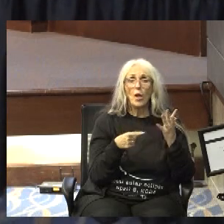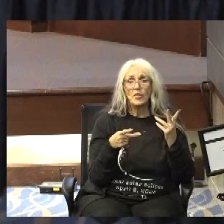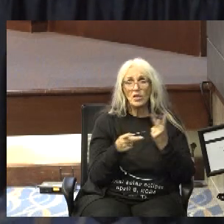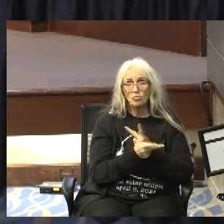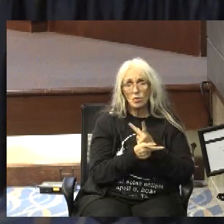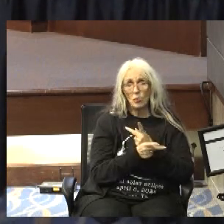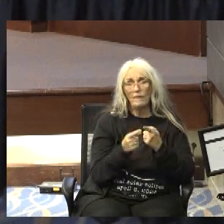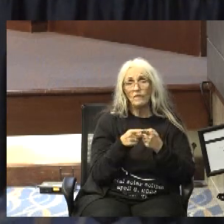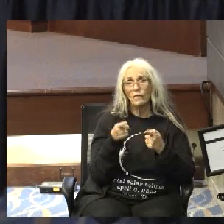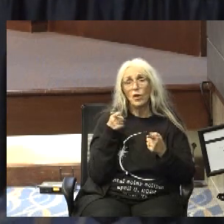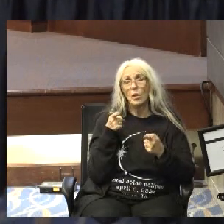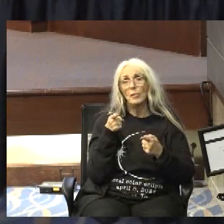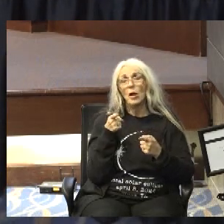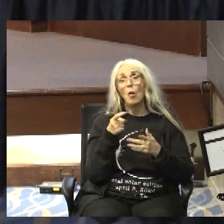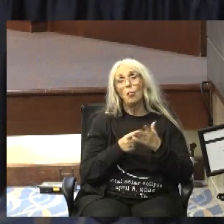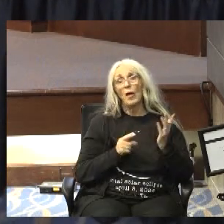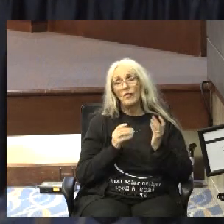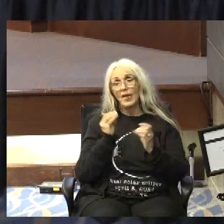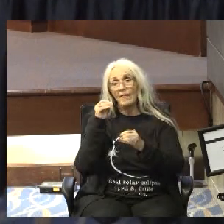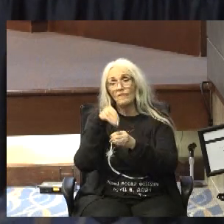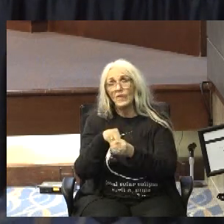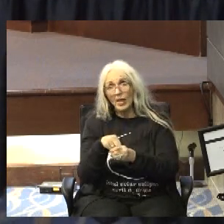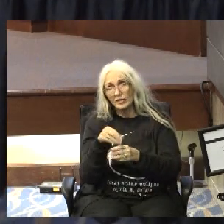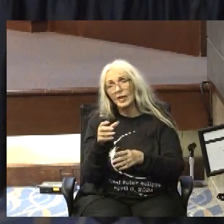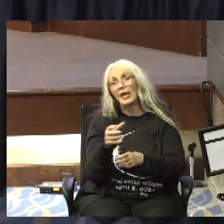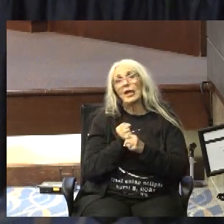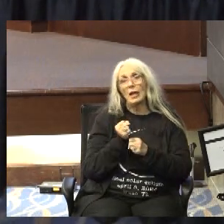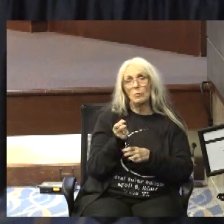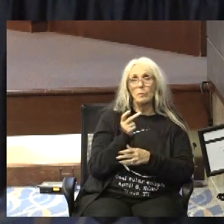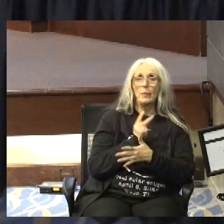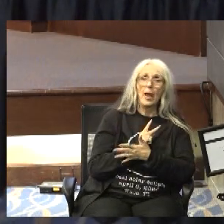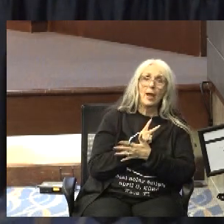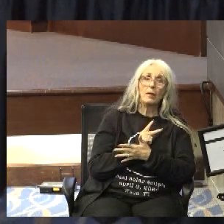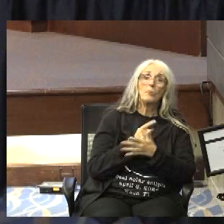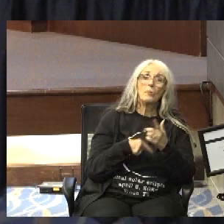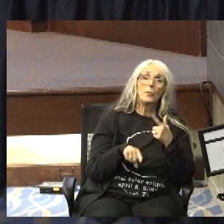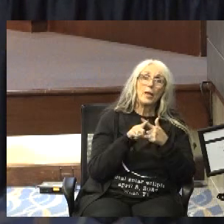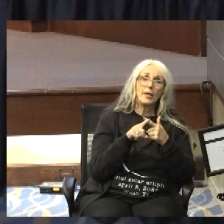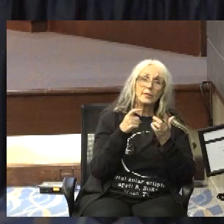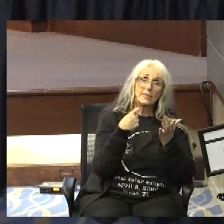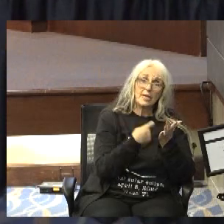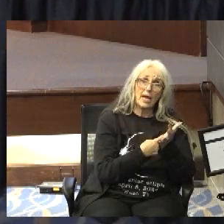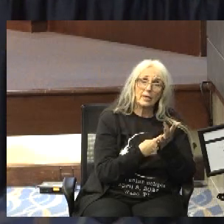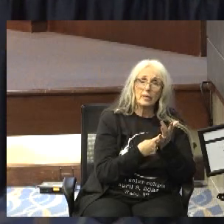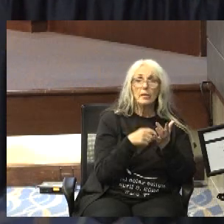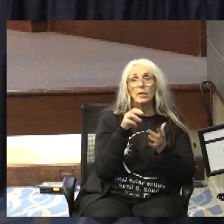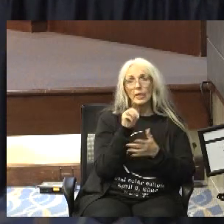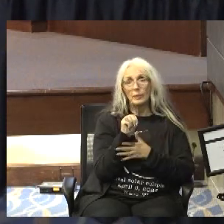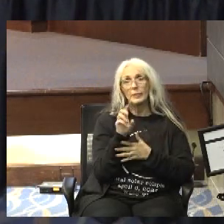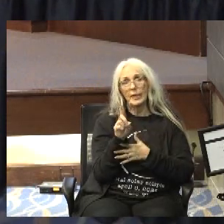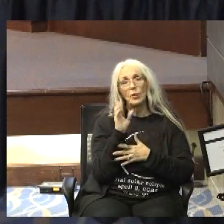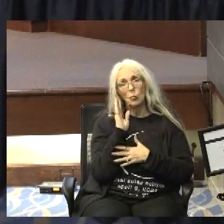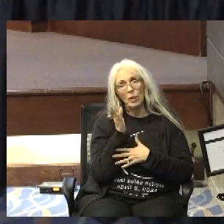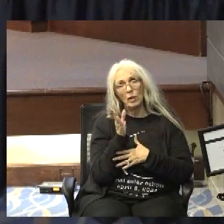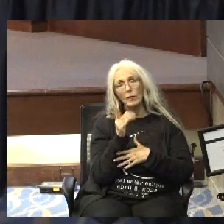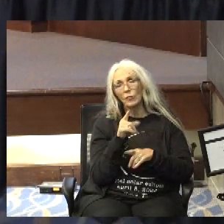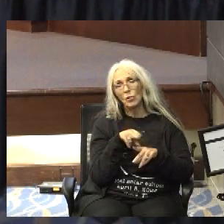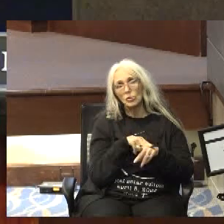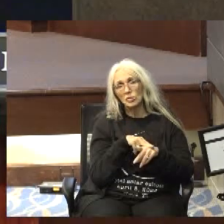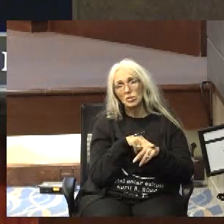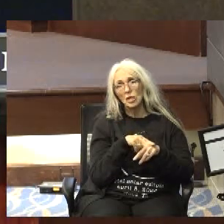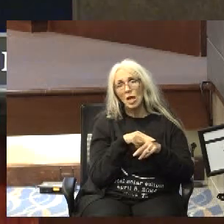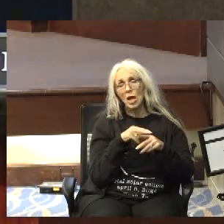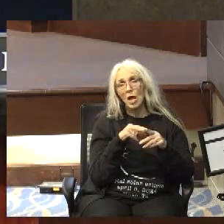down in value, they'll get back. Obviously, the MMD will levy a tax. Yes, the MMD right. will, which Correct. Is